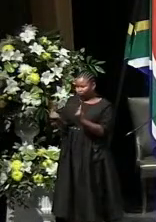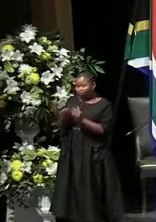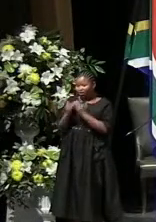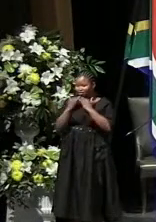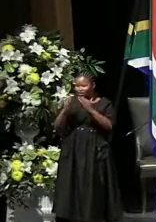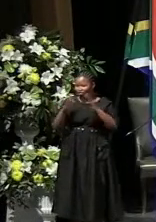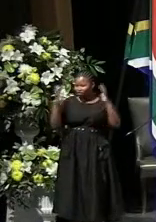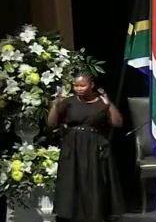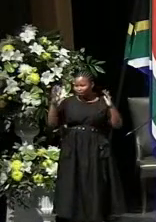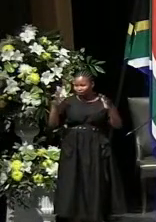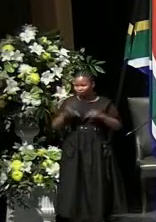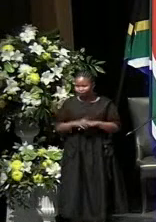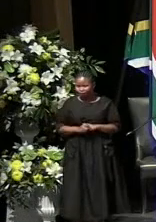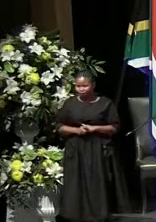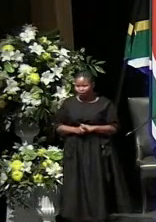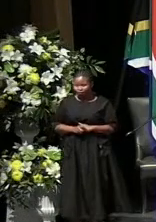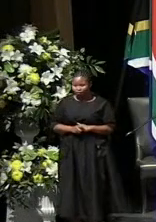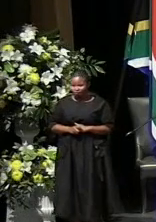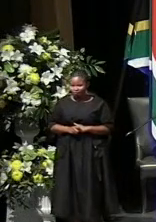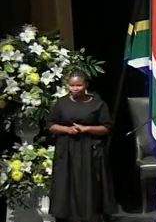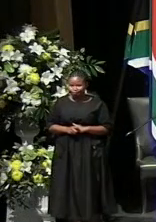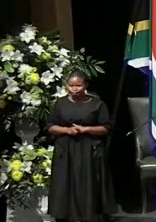thank you very much